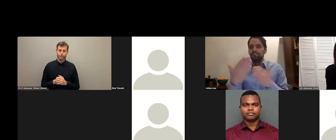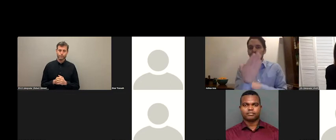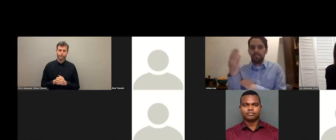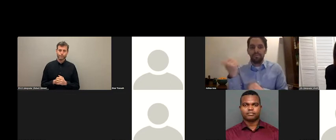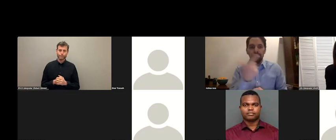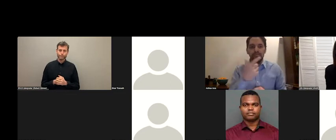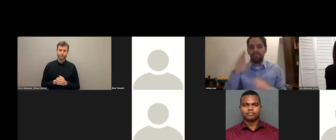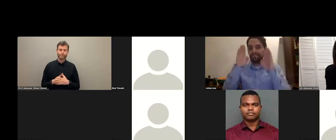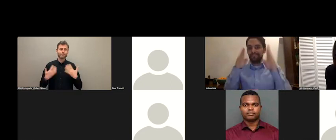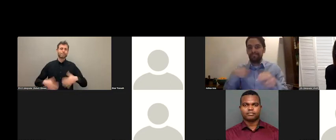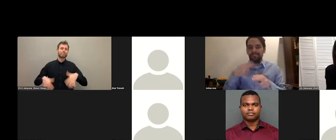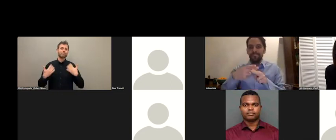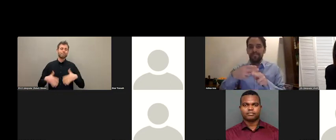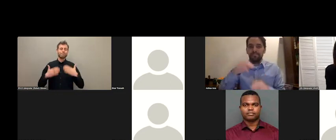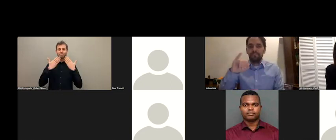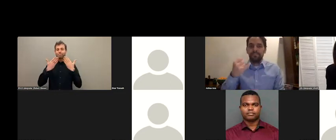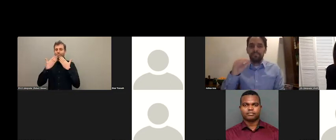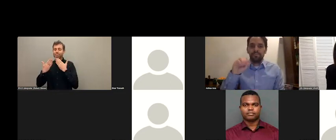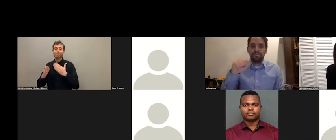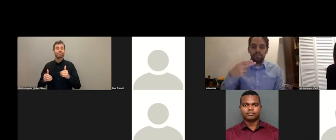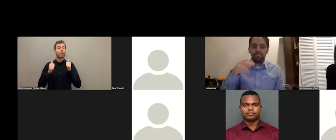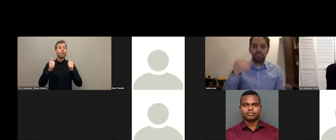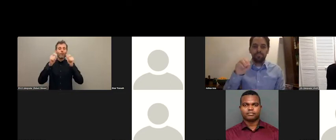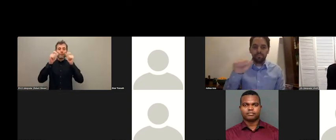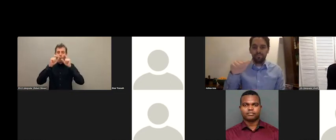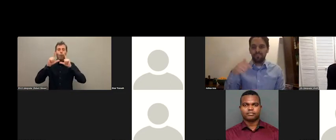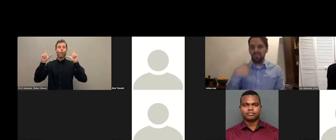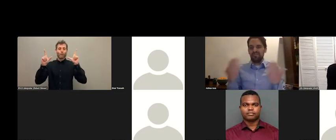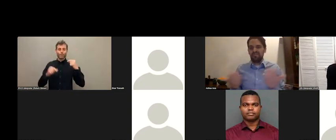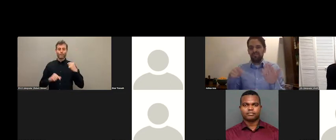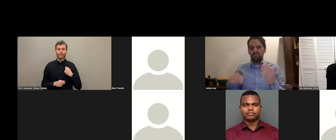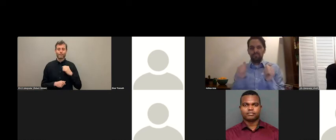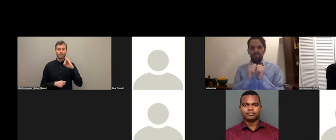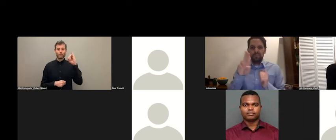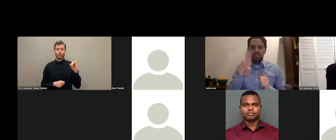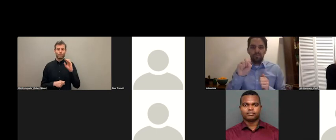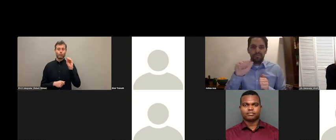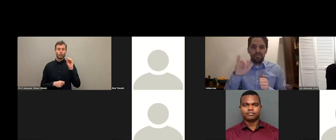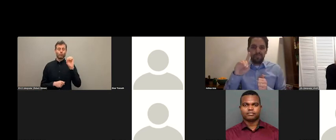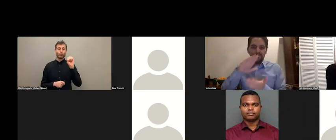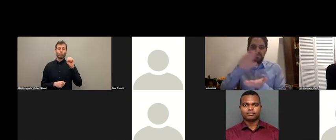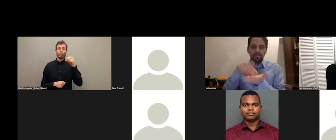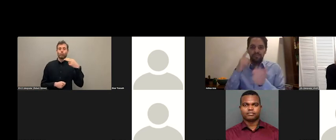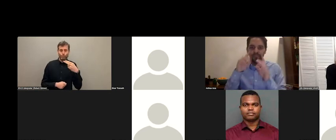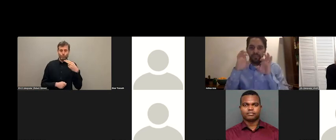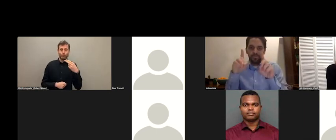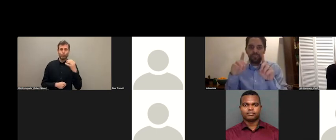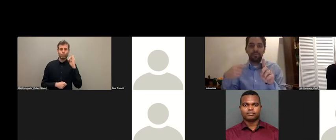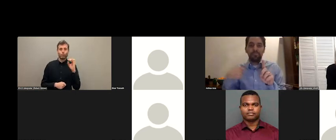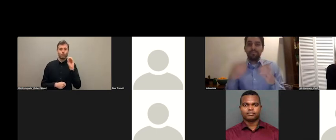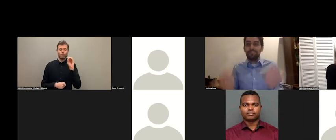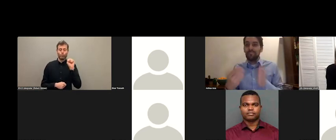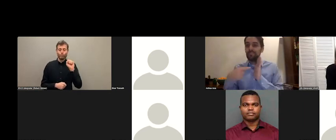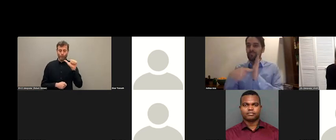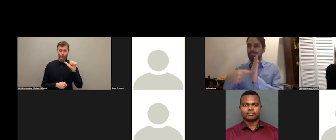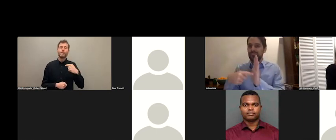Wonderful. Thank you so much. Good morning, all. My name is Josh Josa. I'm here with USAID Center